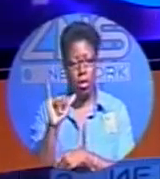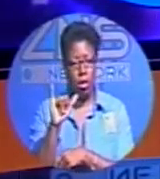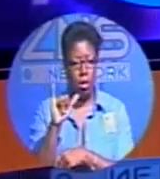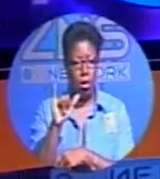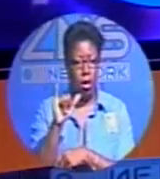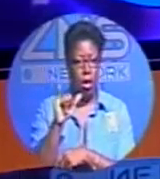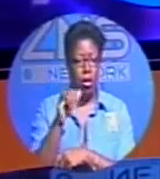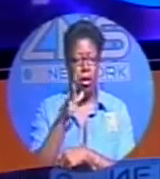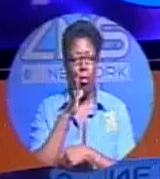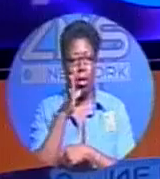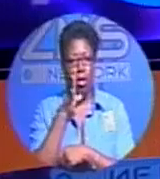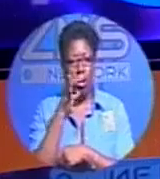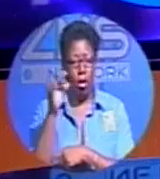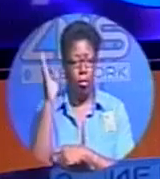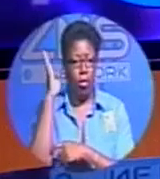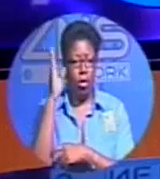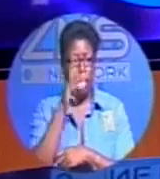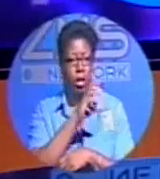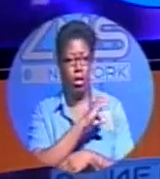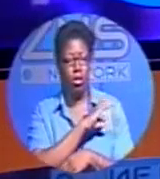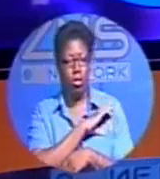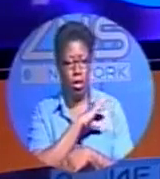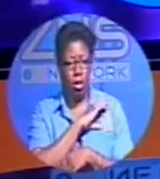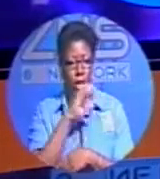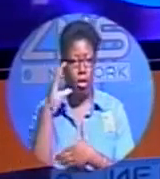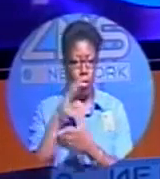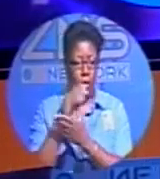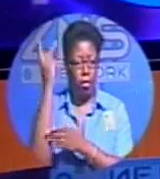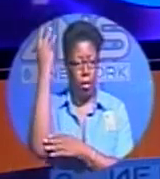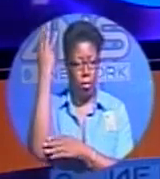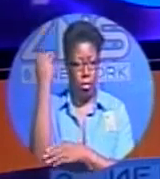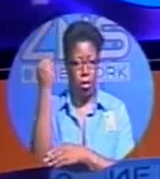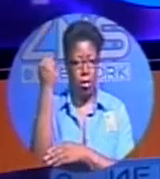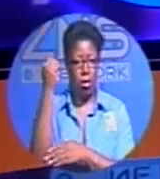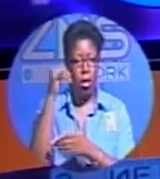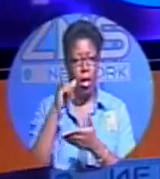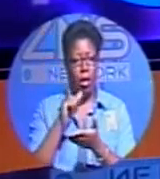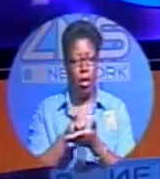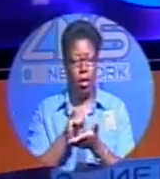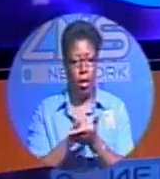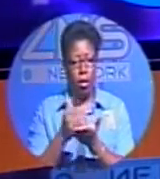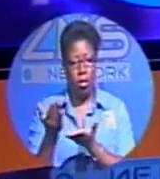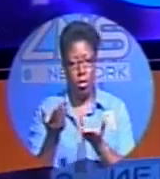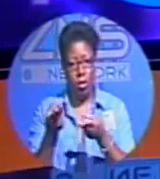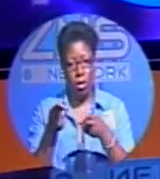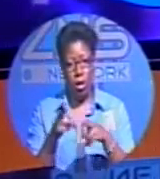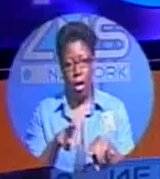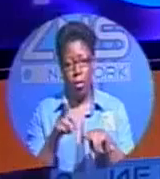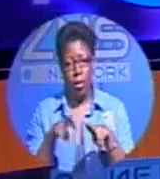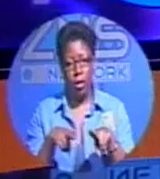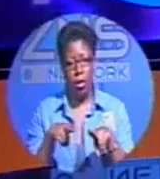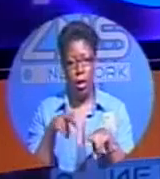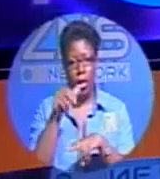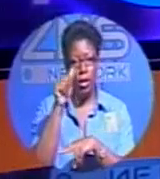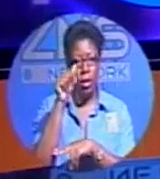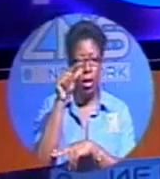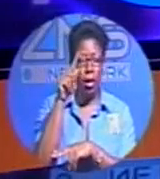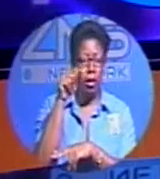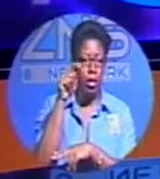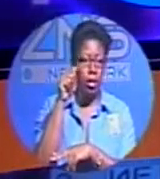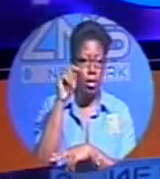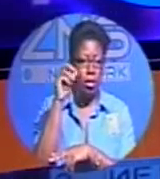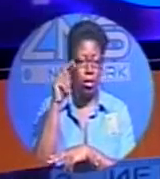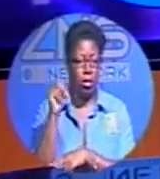Bernadette Christie, wife of the Prime Minister. The homegoing service was held at St. Agnes Anglican Church this morning. Our Cyan